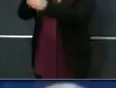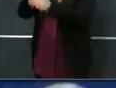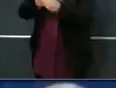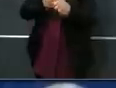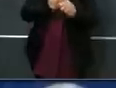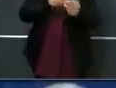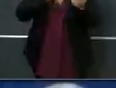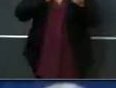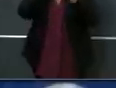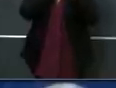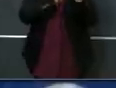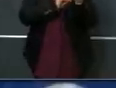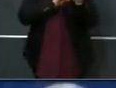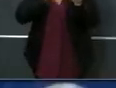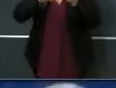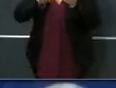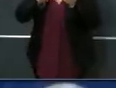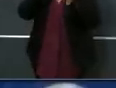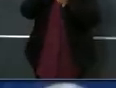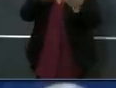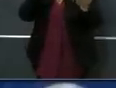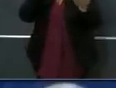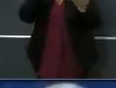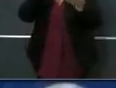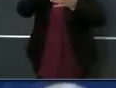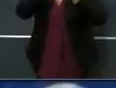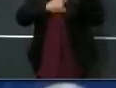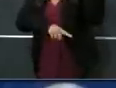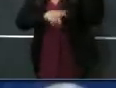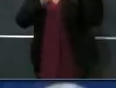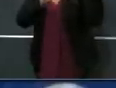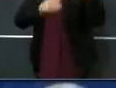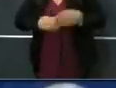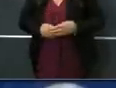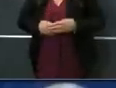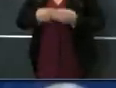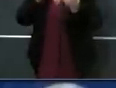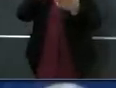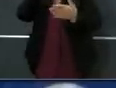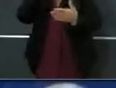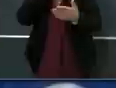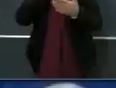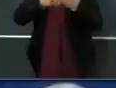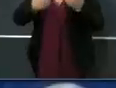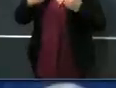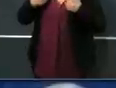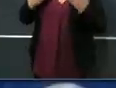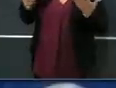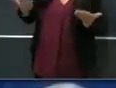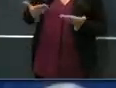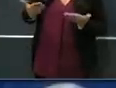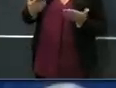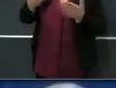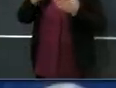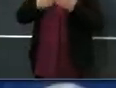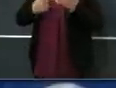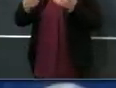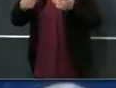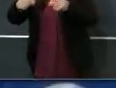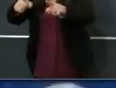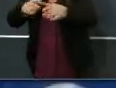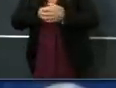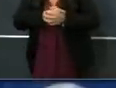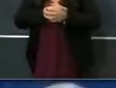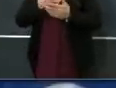Wednesday briefing so that you will be able to get a sense of where we are, get some confidence in our capacity on the tracing